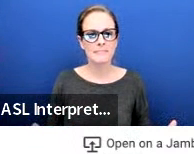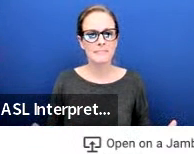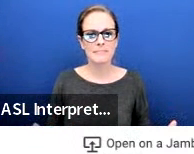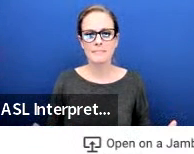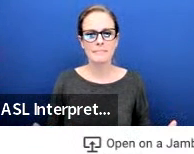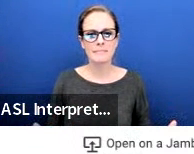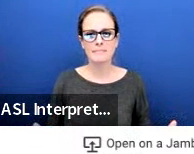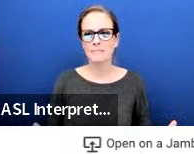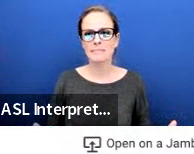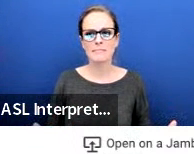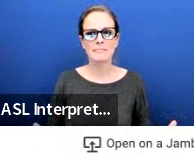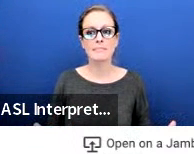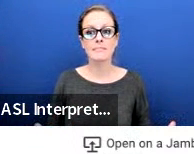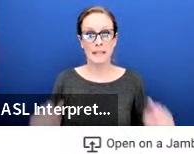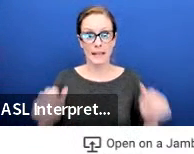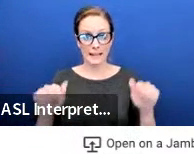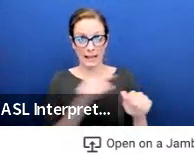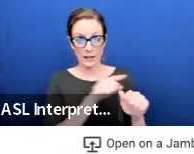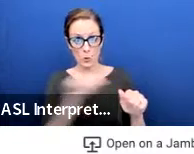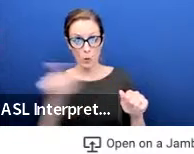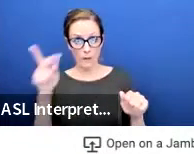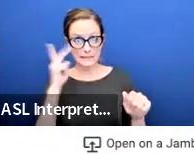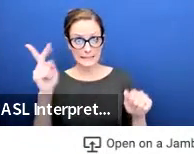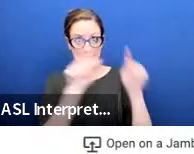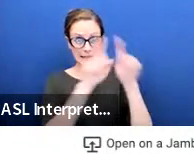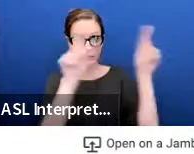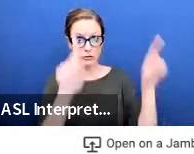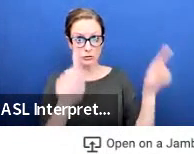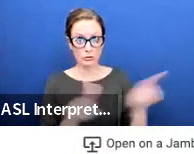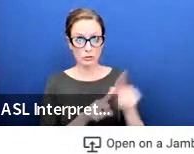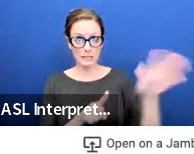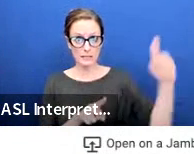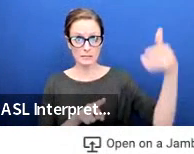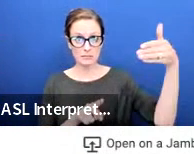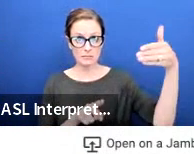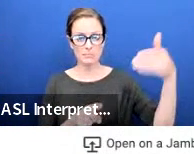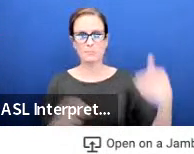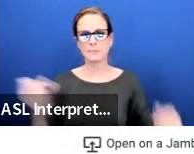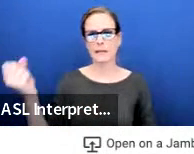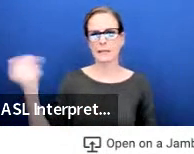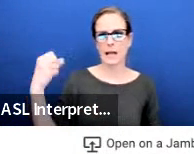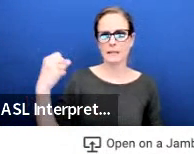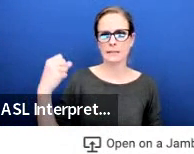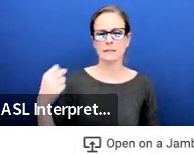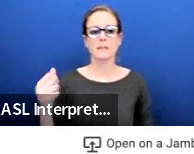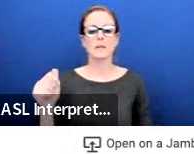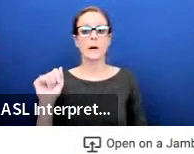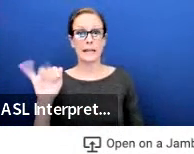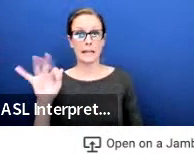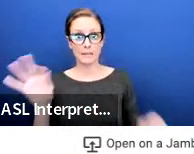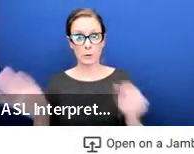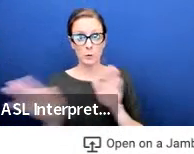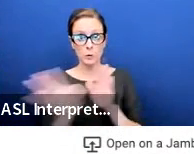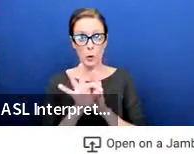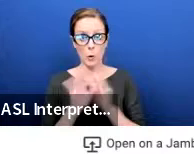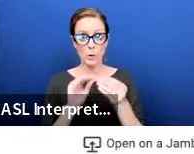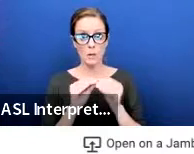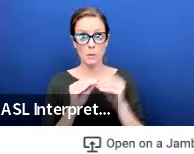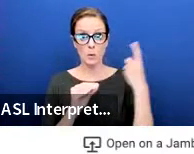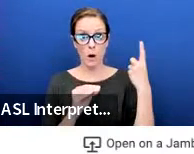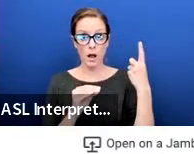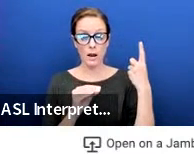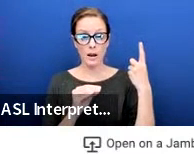Okay. Can everyone see the screen? Yes. Okay. So if you chose group 1, this is the